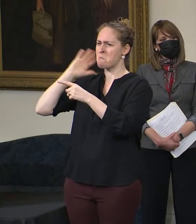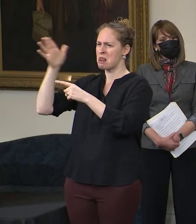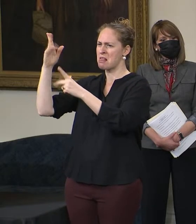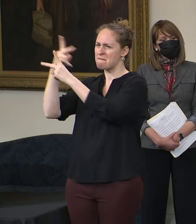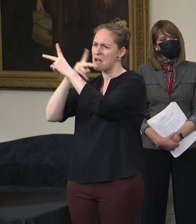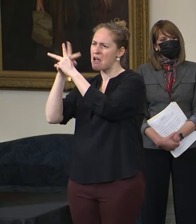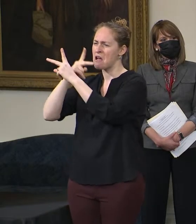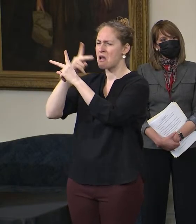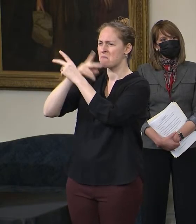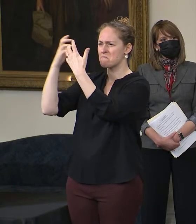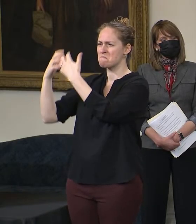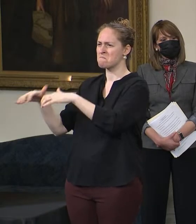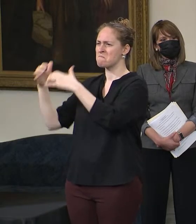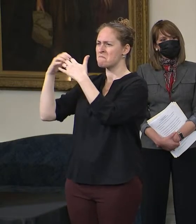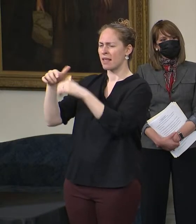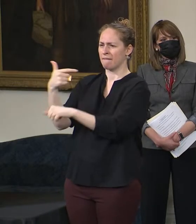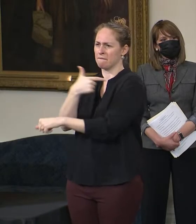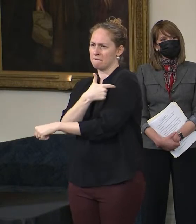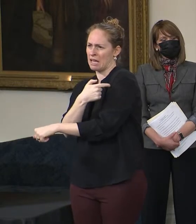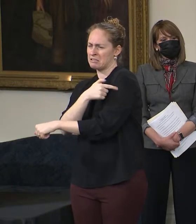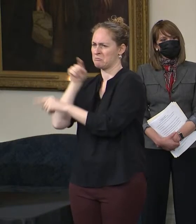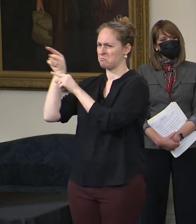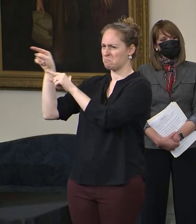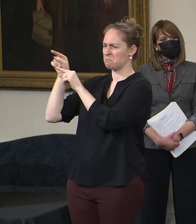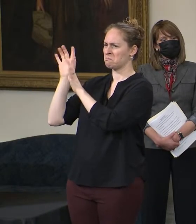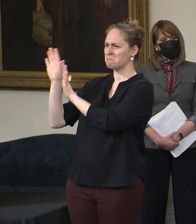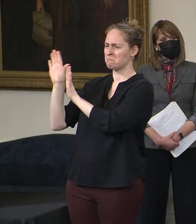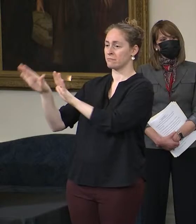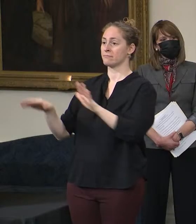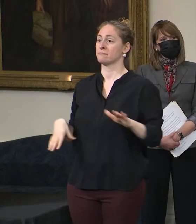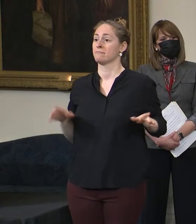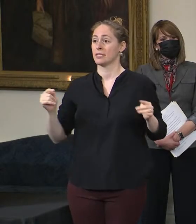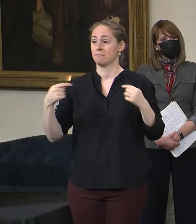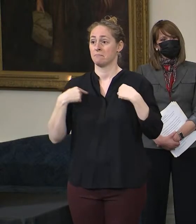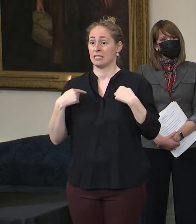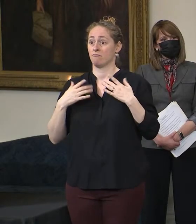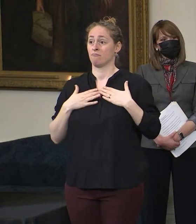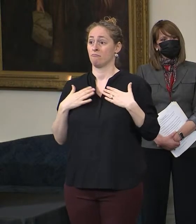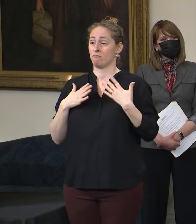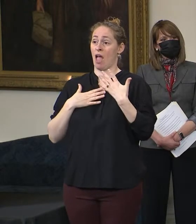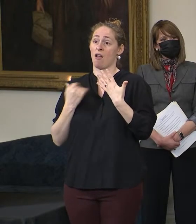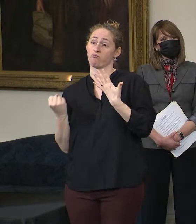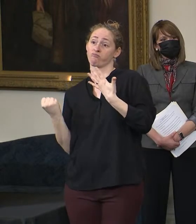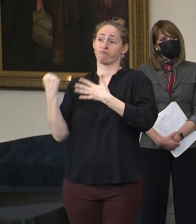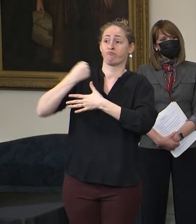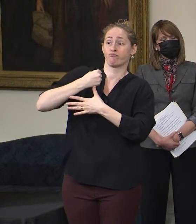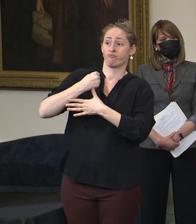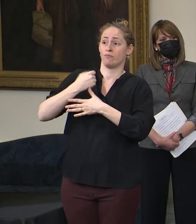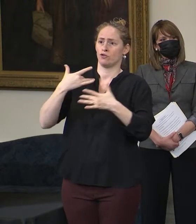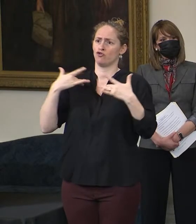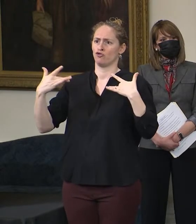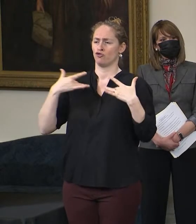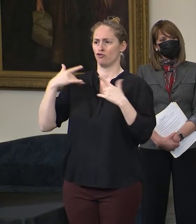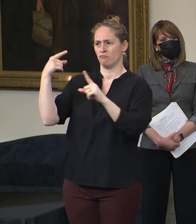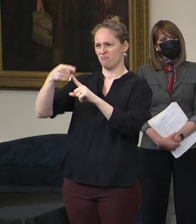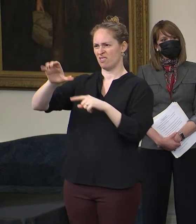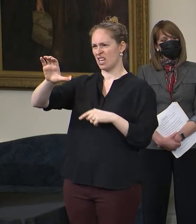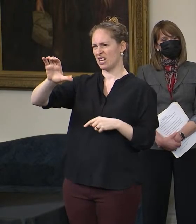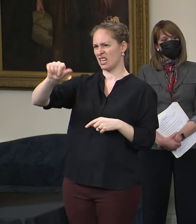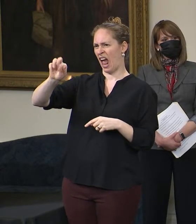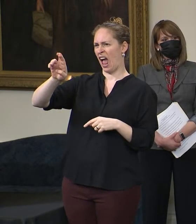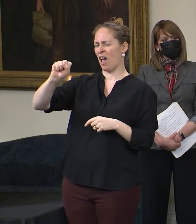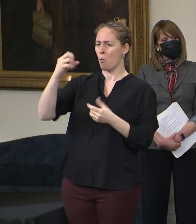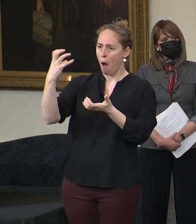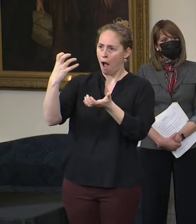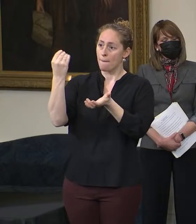months ago, when all the CARES Act funding disappears in a couple of weeks, that's really, so when I was talking with the leaders